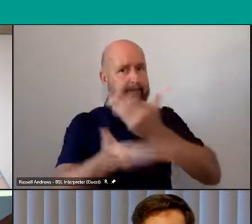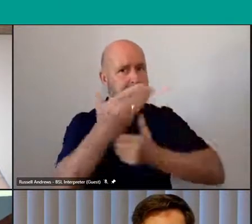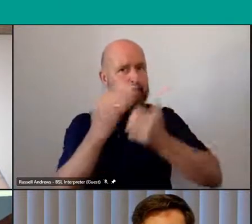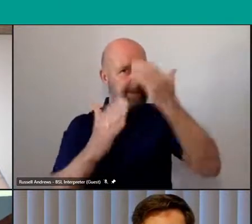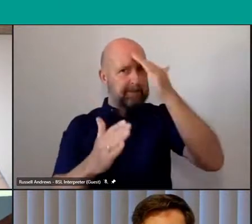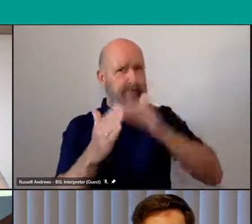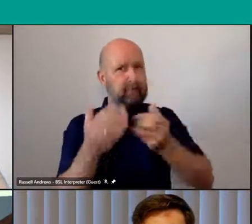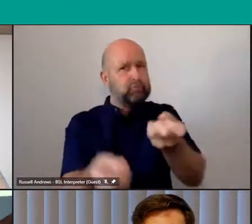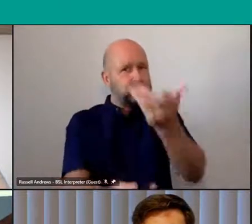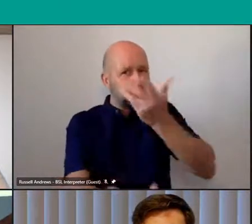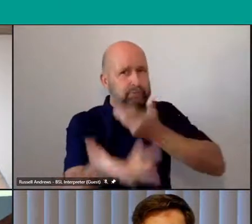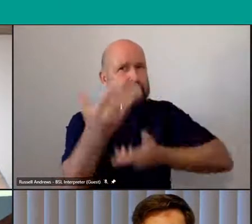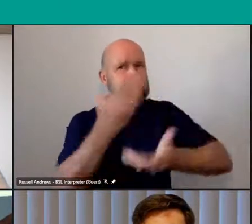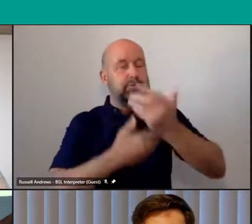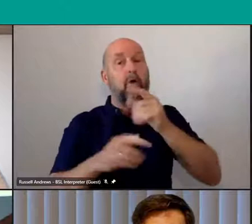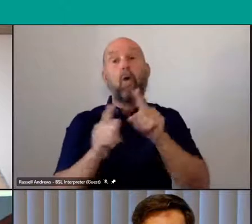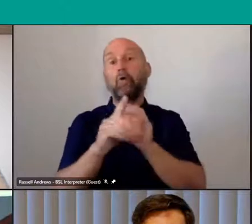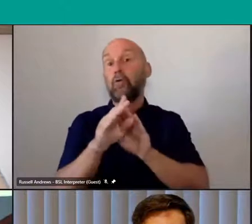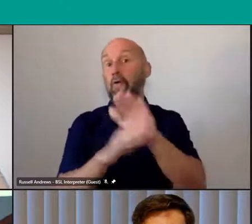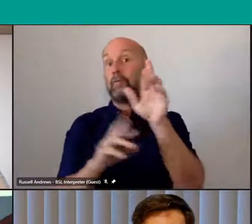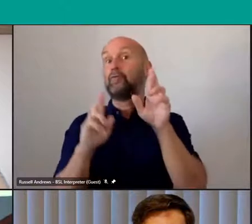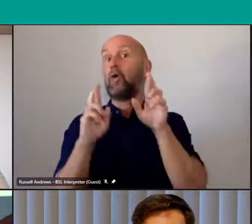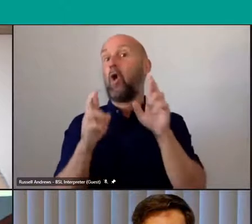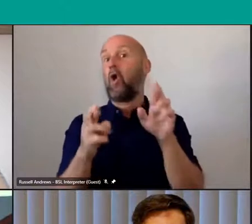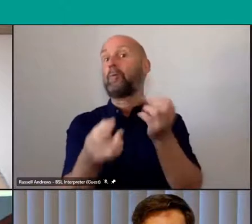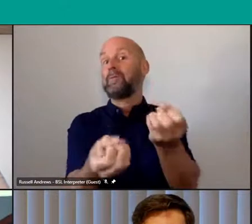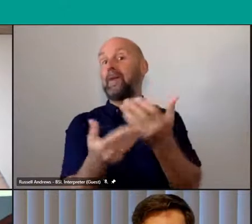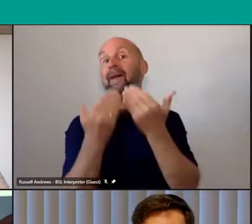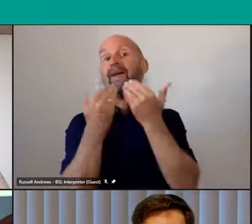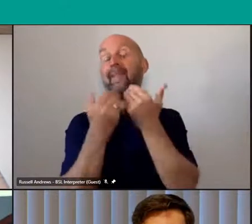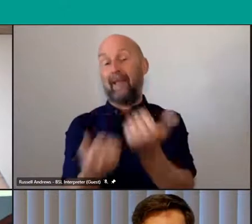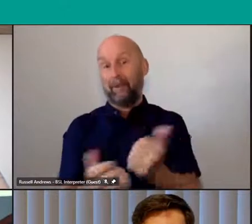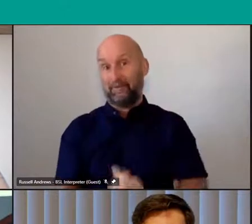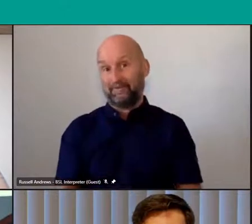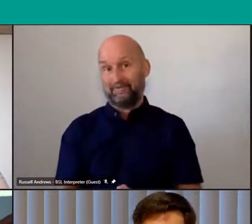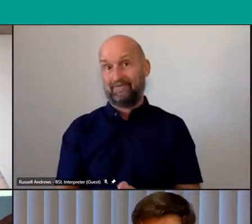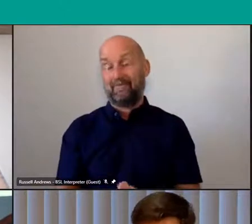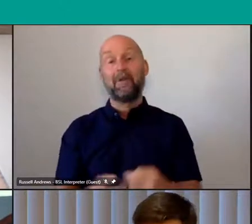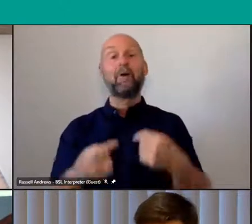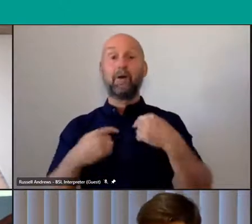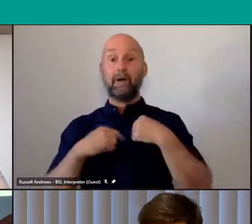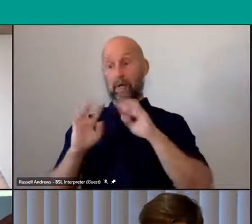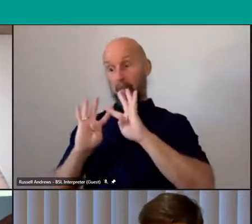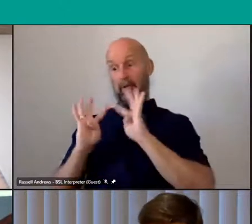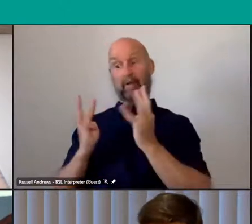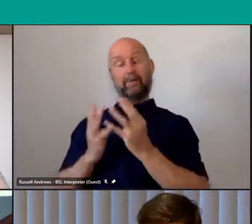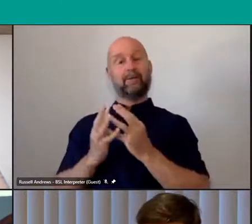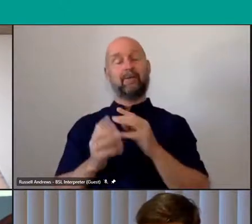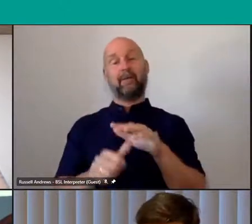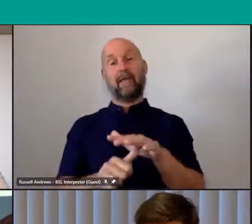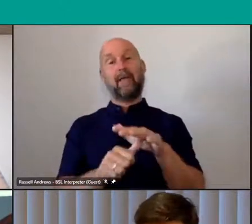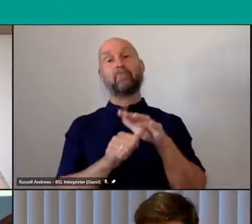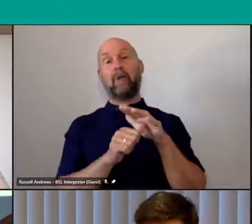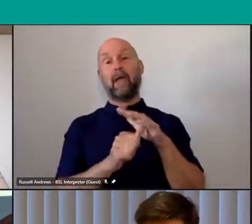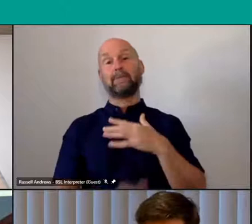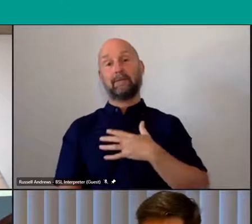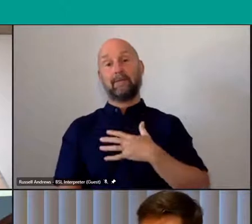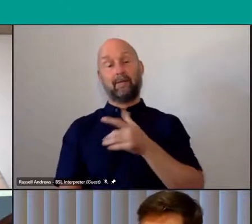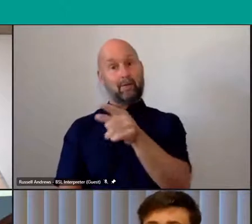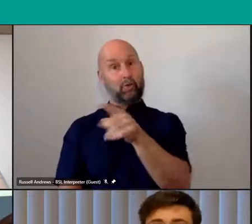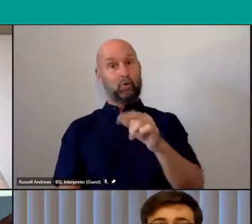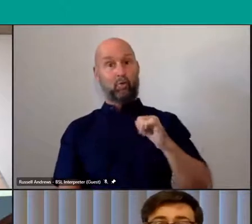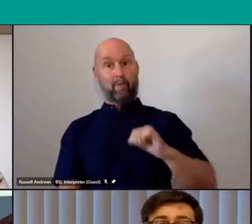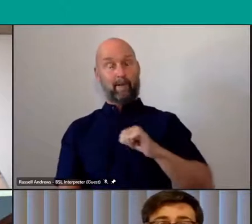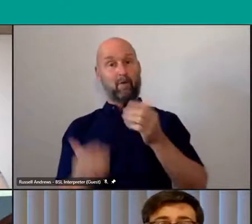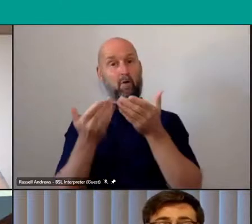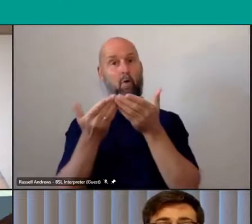experiences, and your hopes for the future. We have been so impressed with the openness that we've encountered at